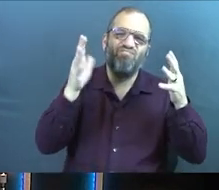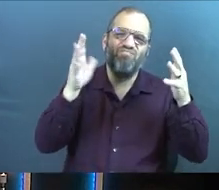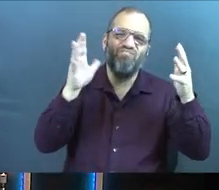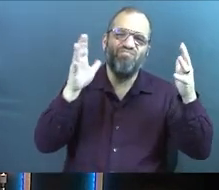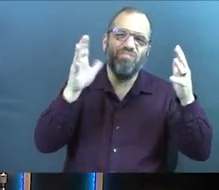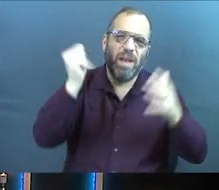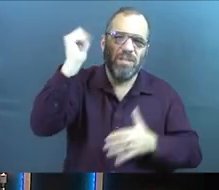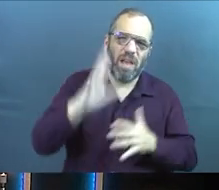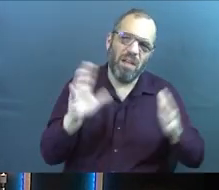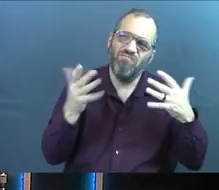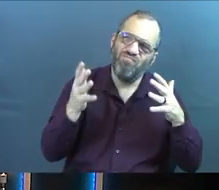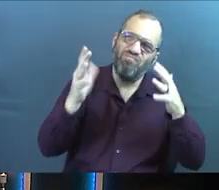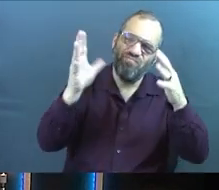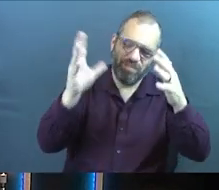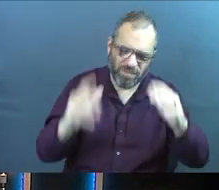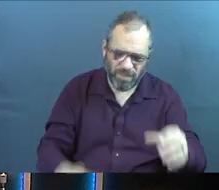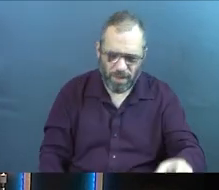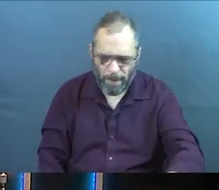huge.